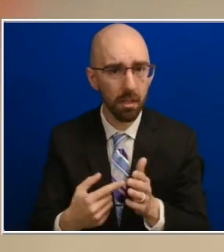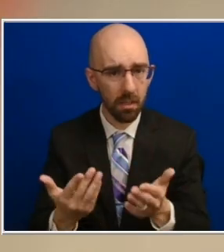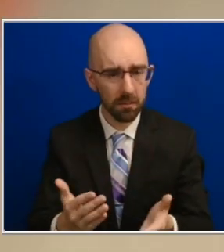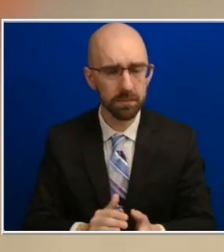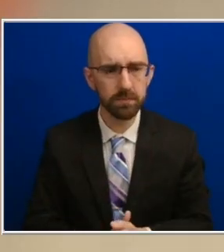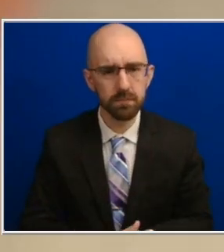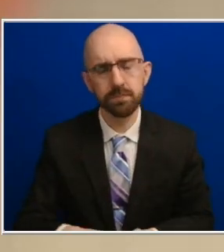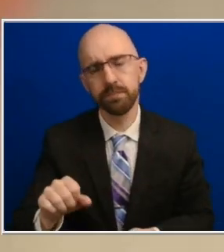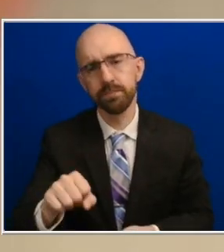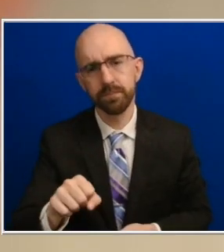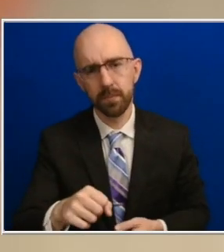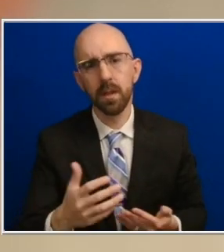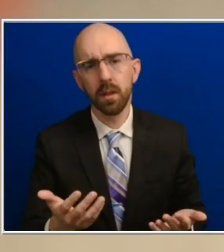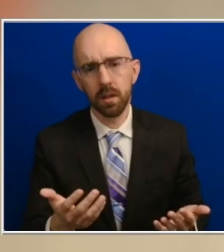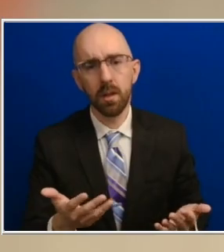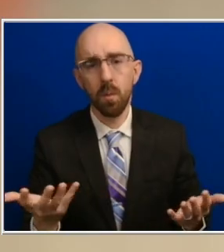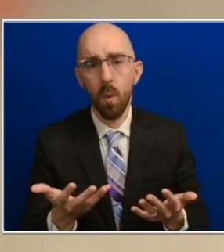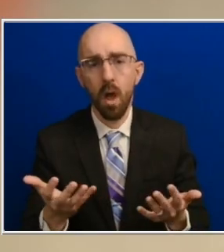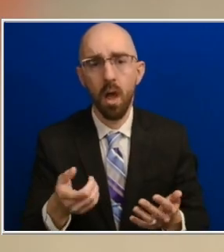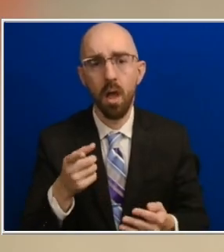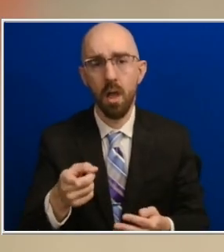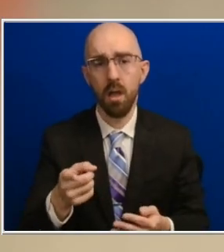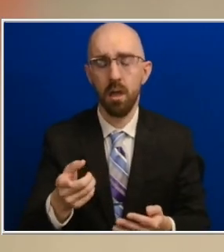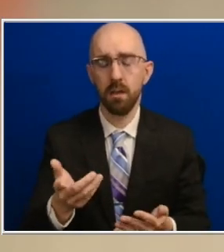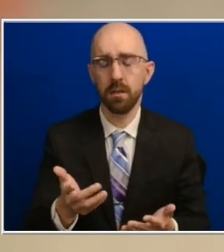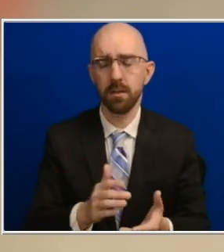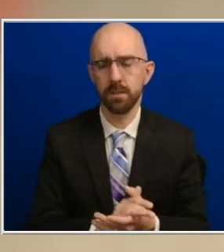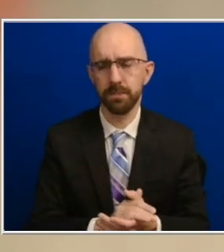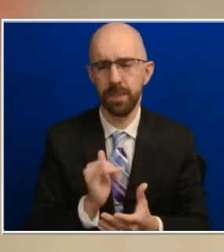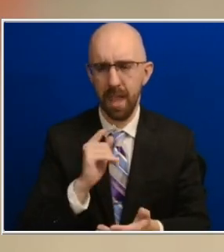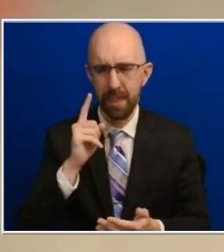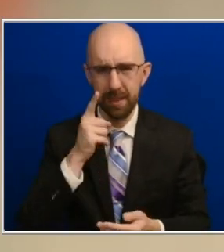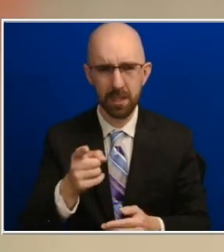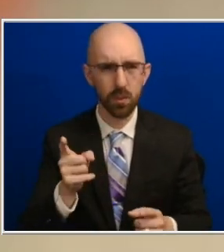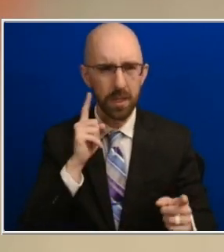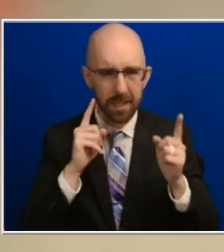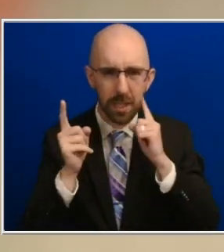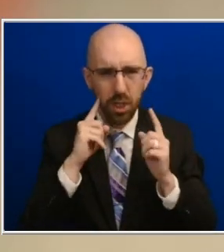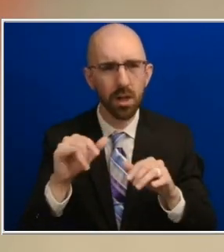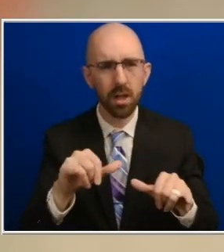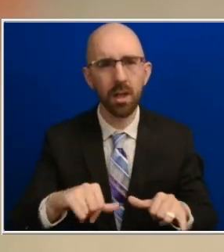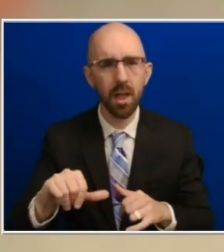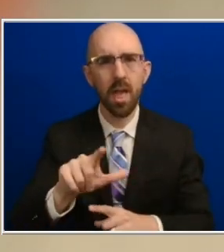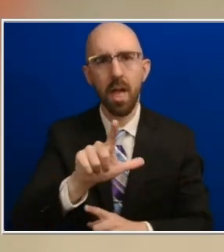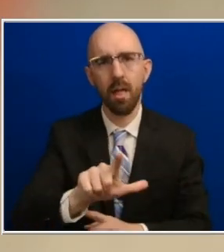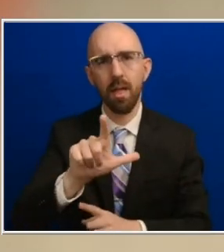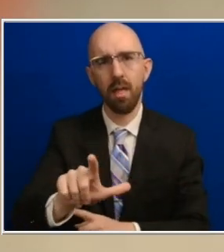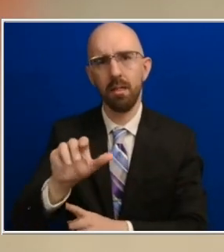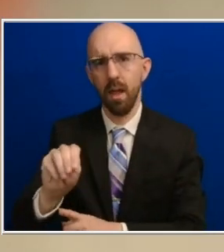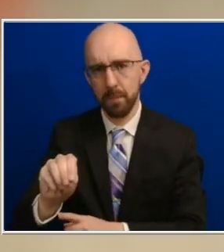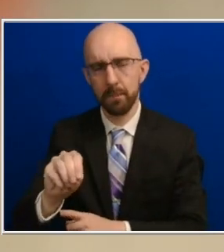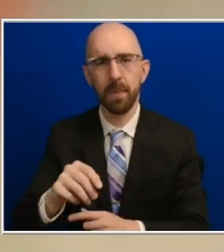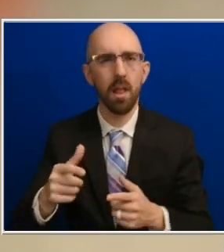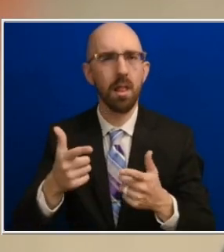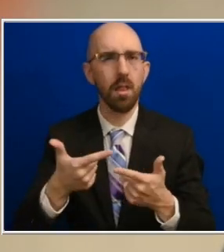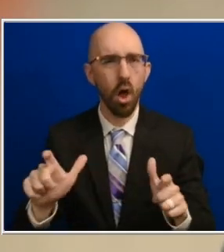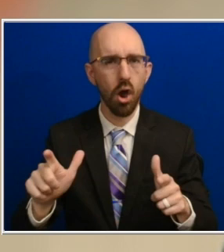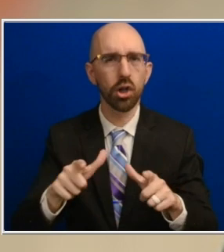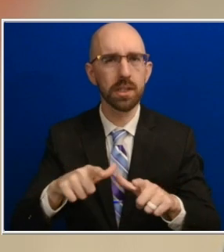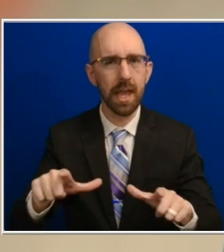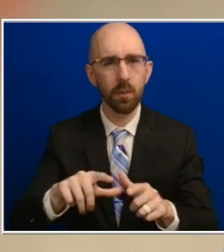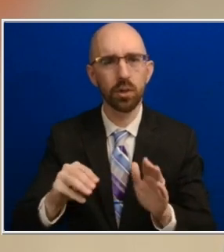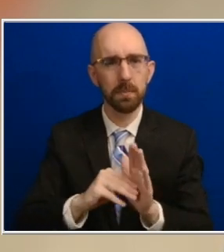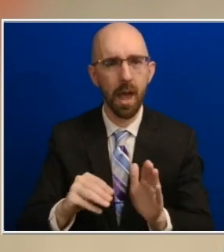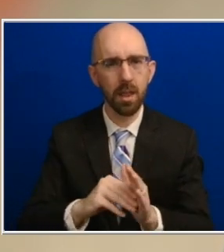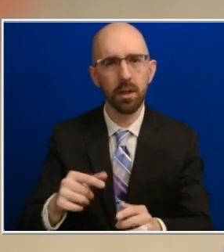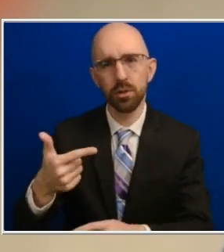Yeah, with the advent of what I think you hear commonly as a large language model or generative AI,